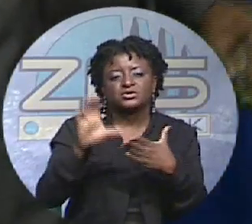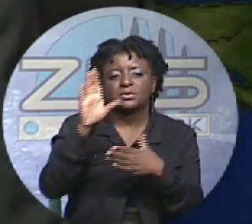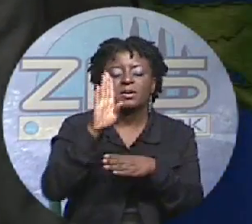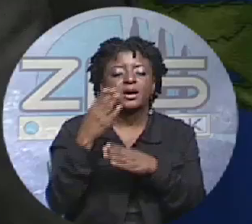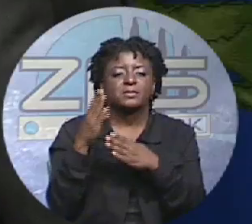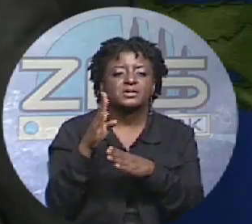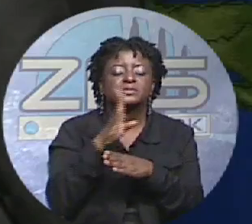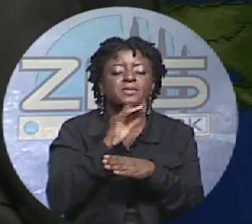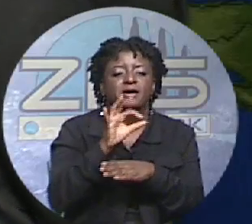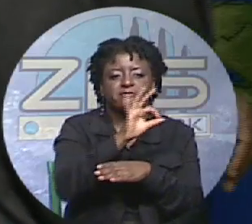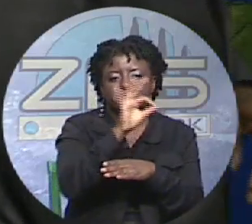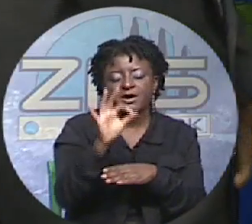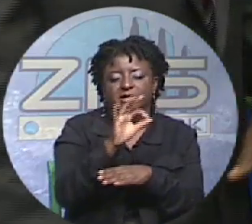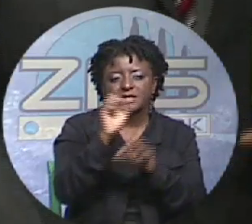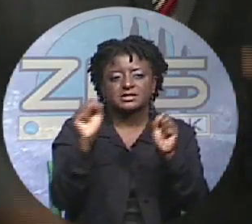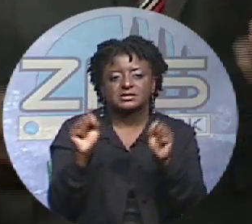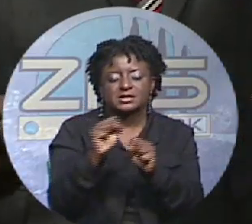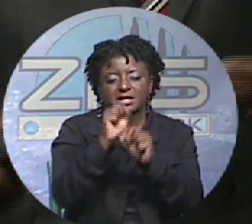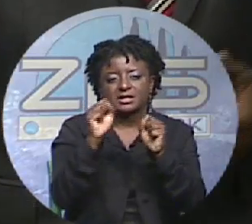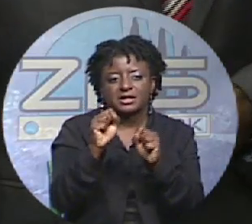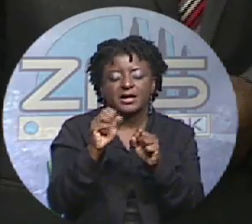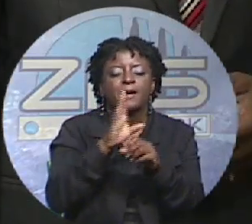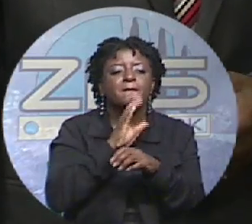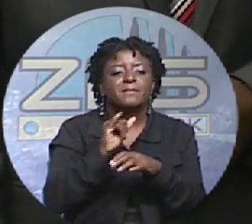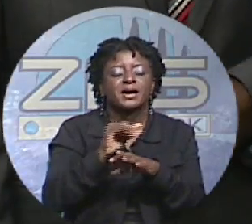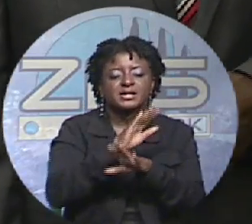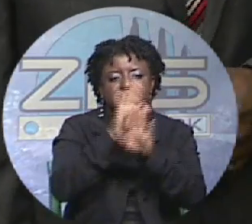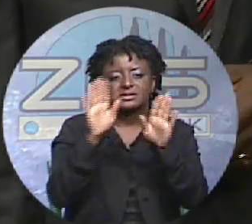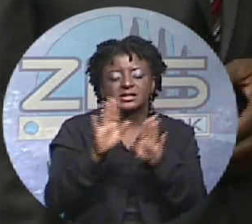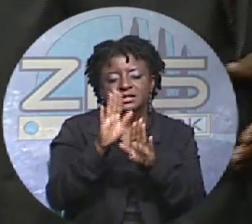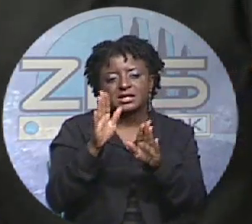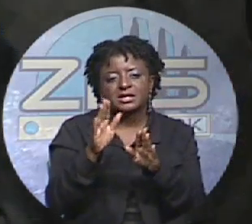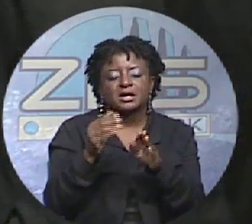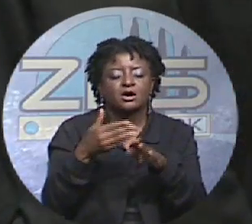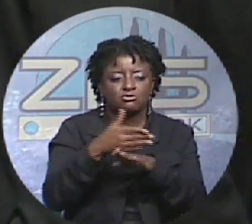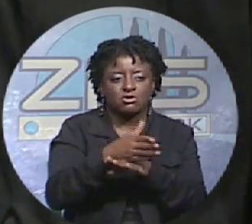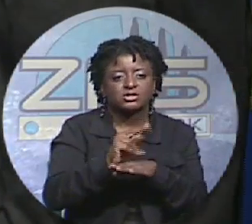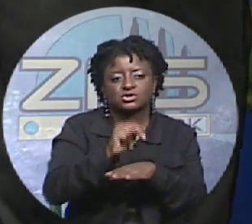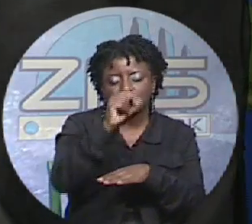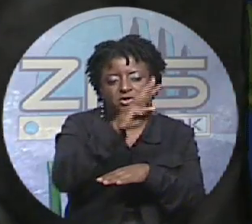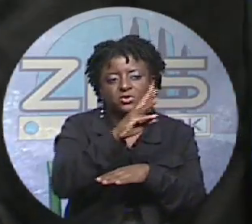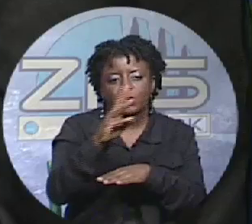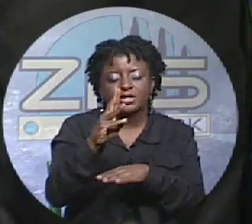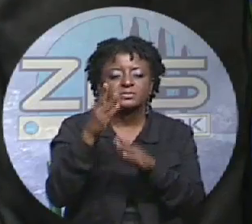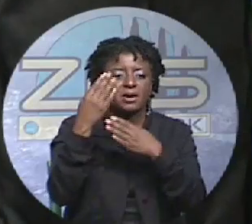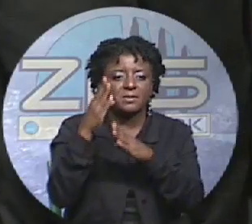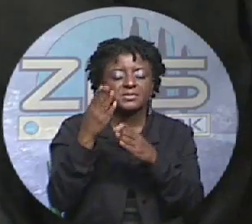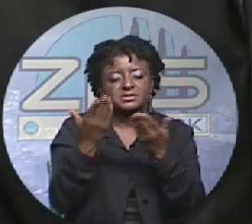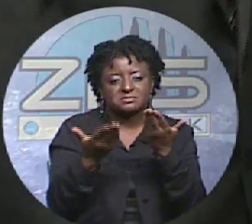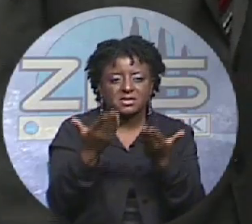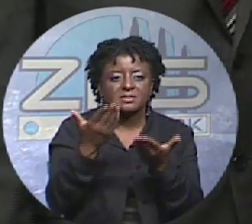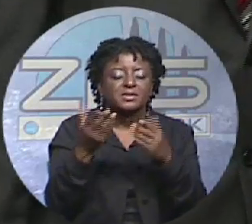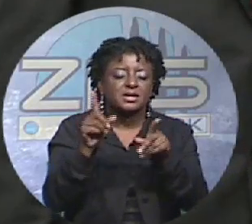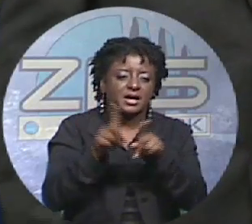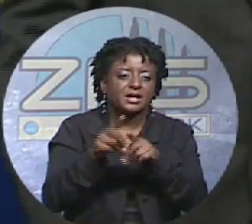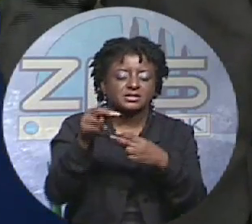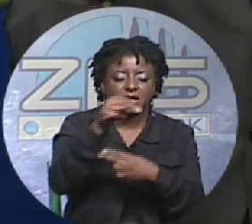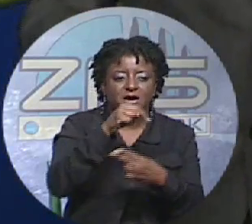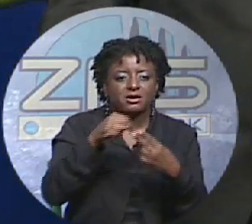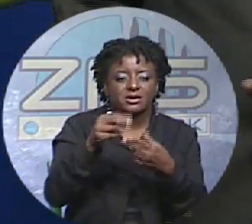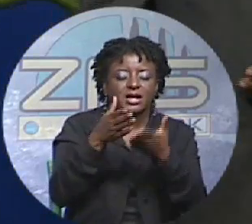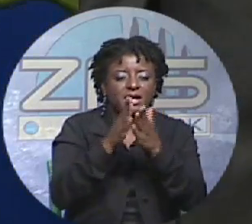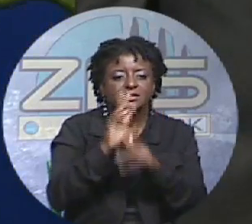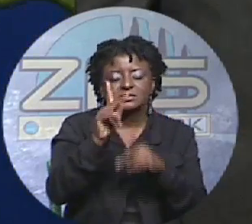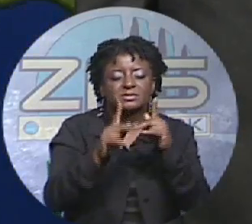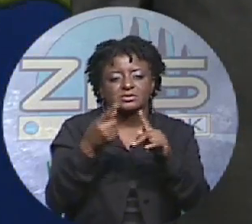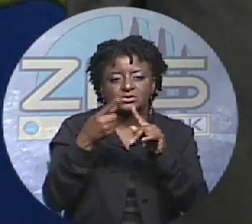Sunday we expect it to be across the northwest Bahamas, possibly as a hurricane. So we're asking you residents across the southeast Bahamas and the entire chain to continue to